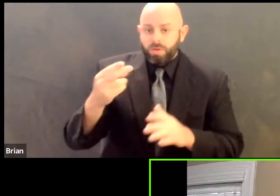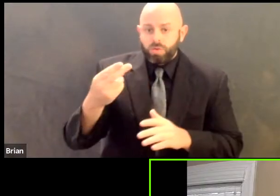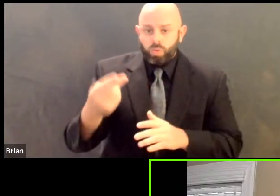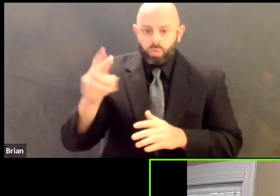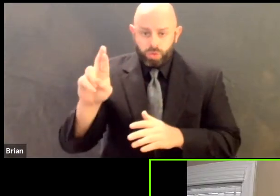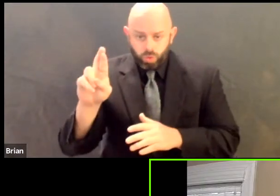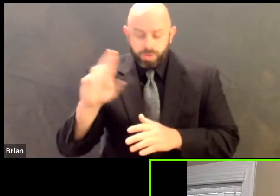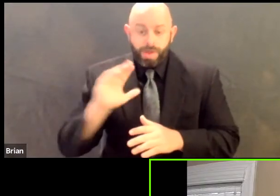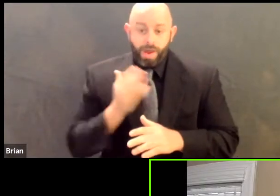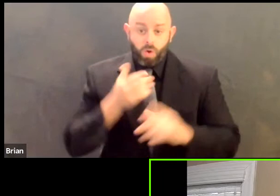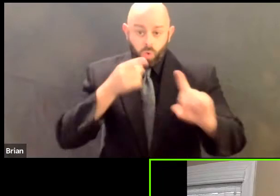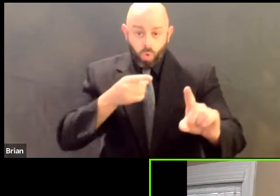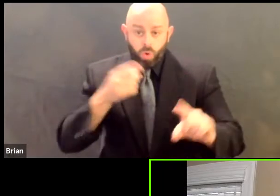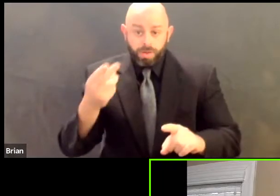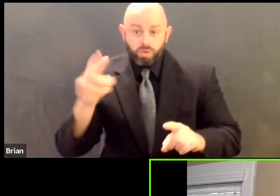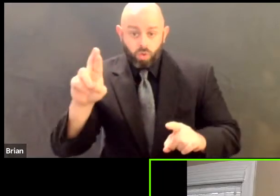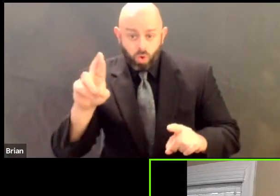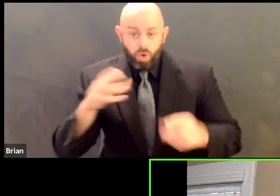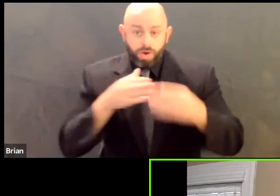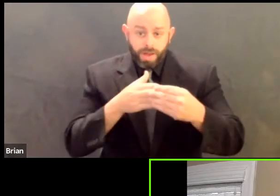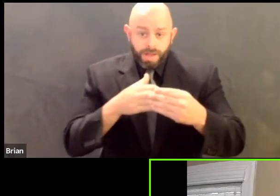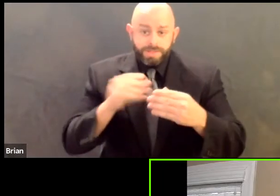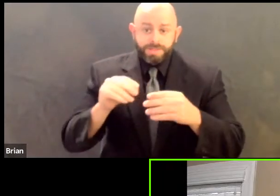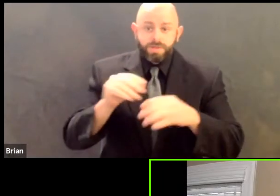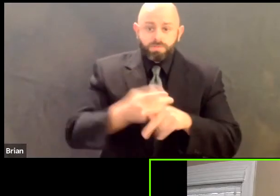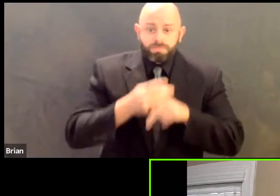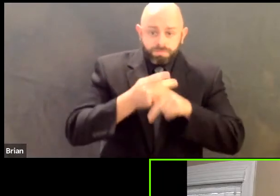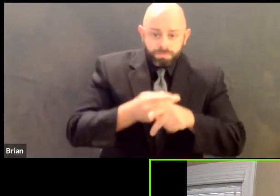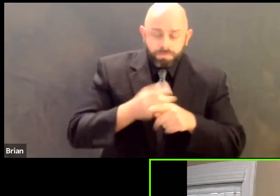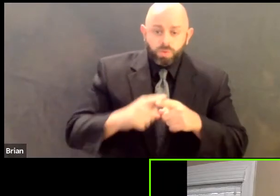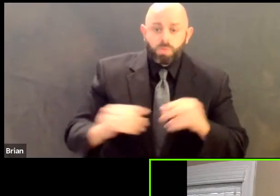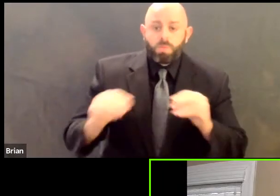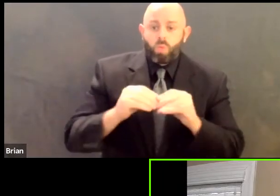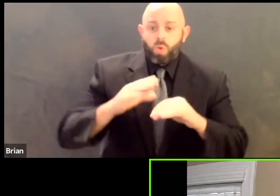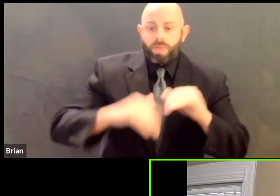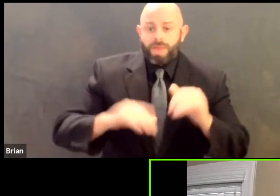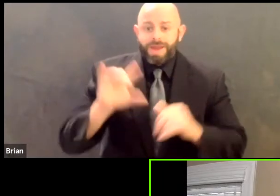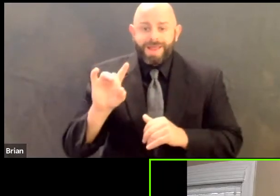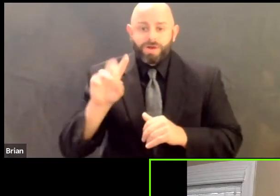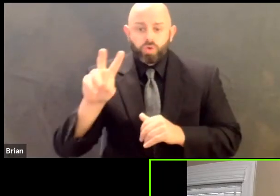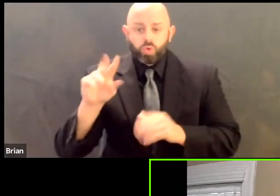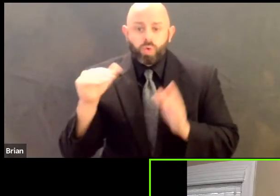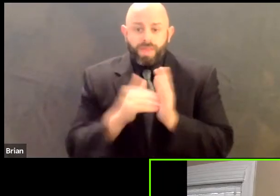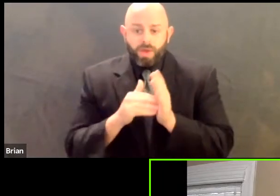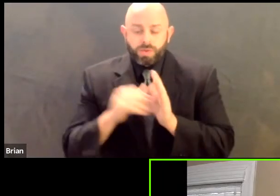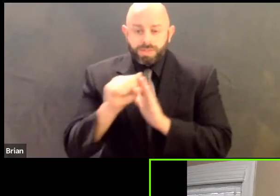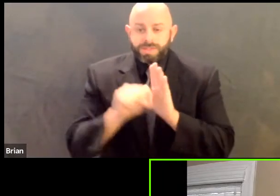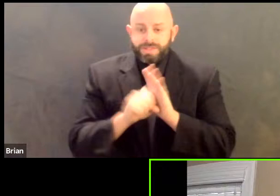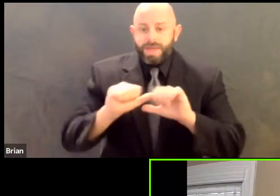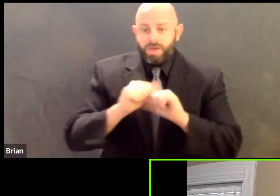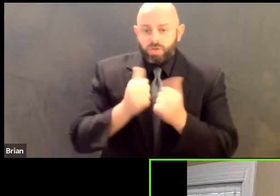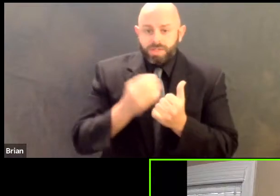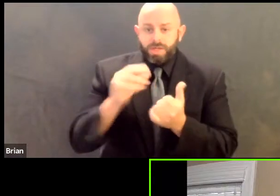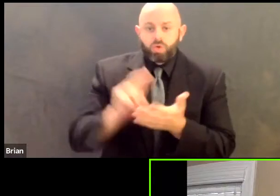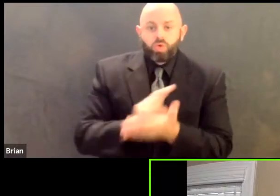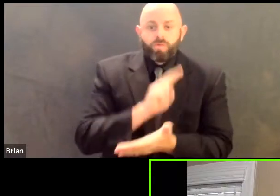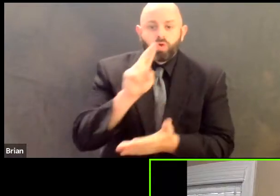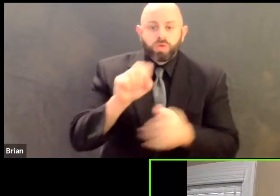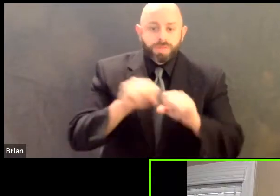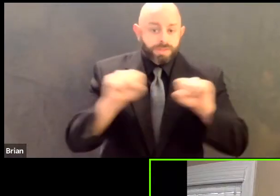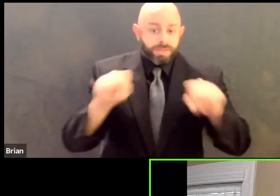provide human resources guidance and oversight to more than 82,000 state agency and university system